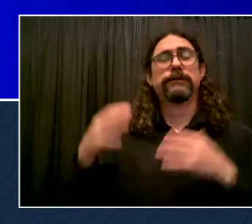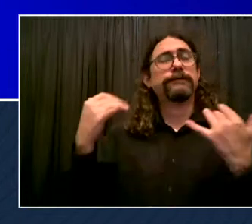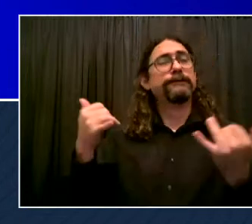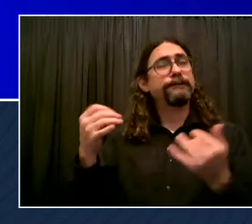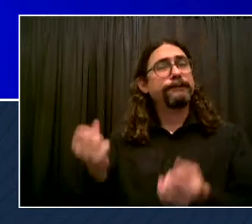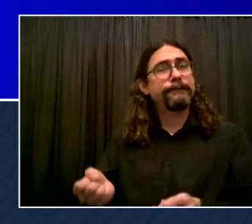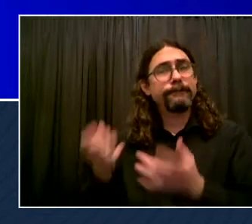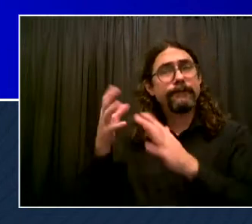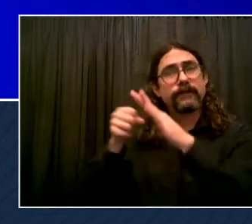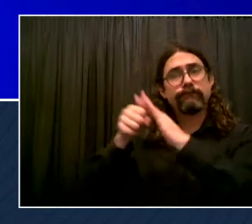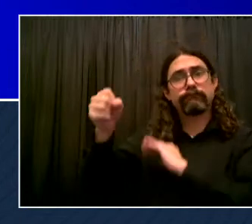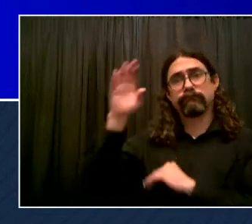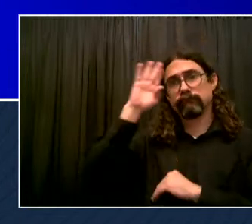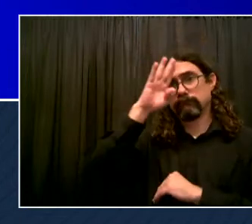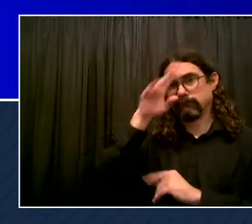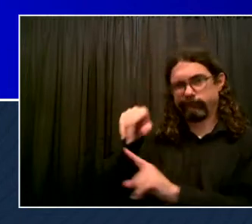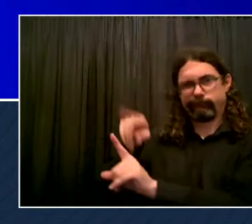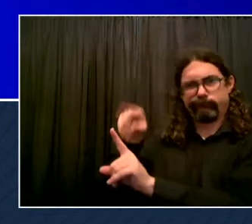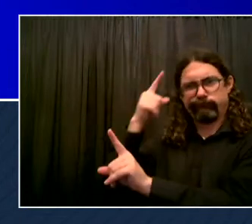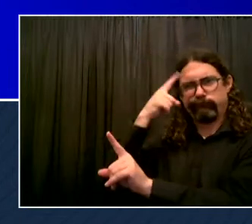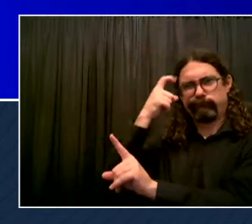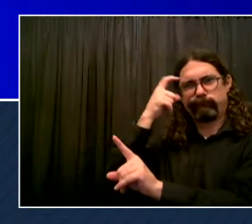91 patients. Confirmed positivity